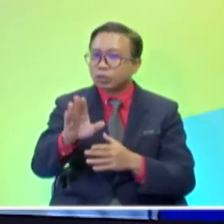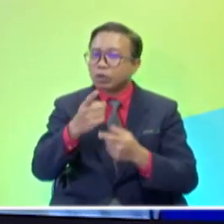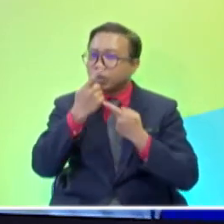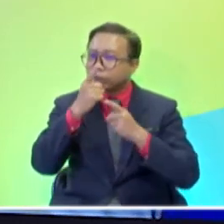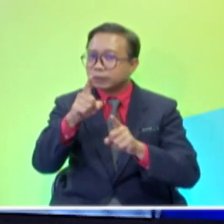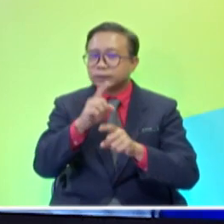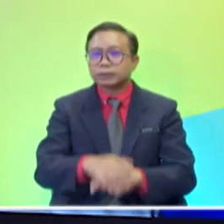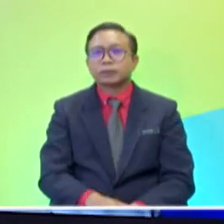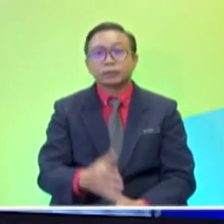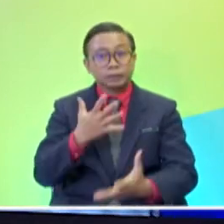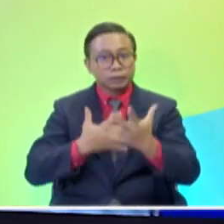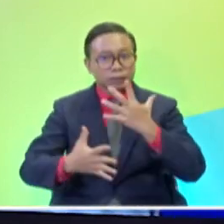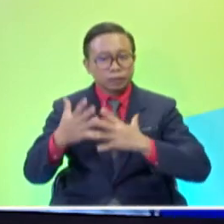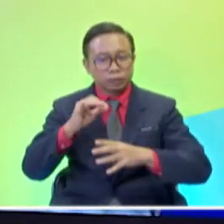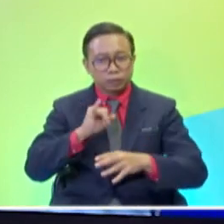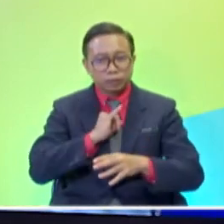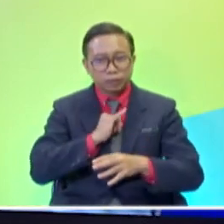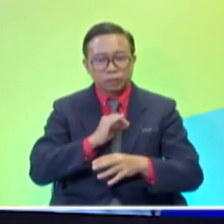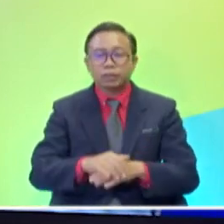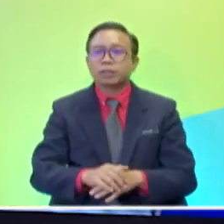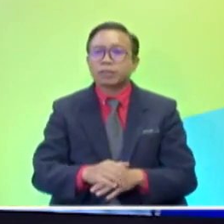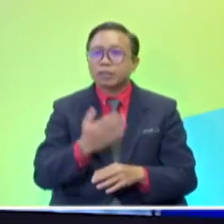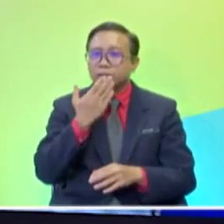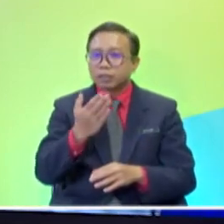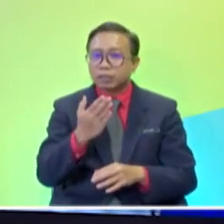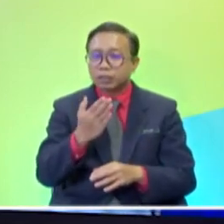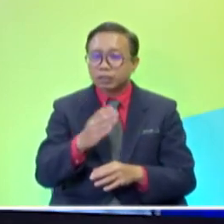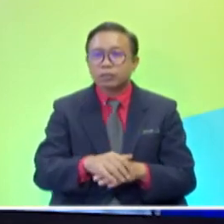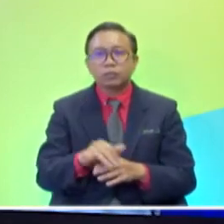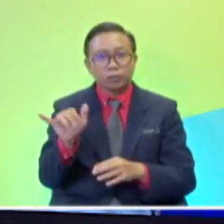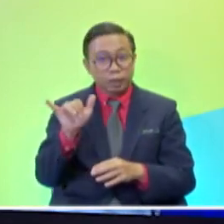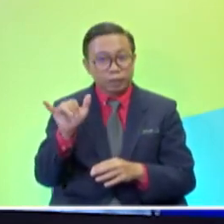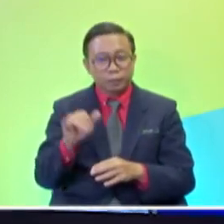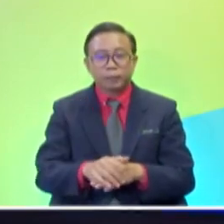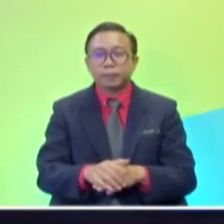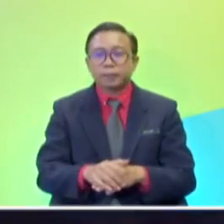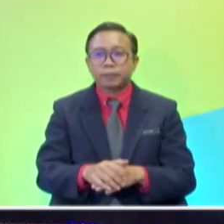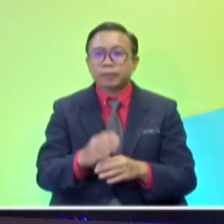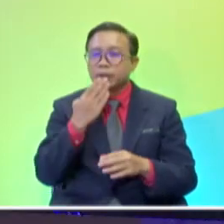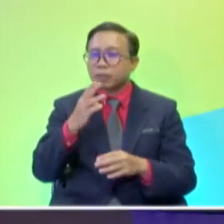For our sign language interpreter, teacher Bukhari, thank you for being with us as well. Thank you for